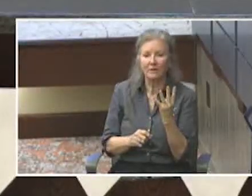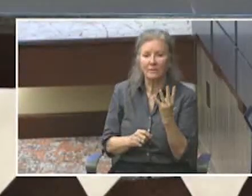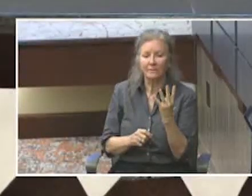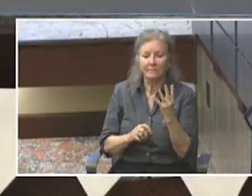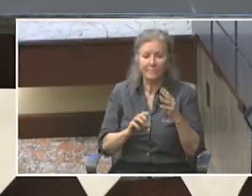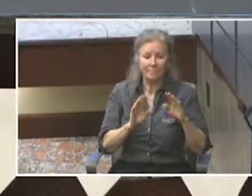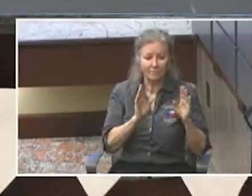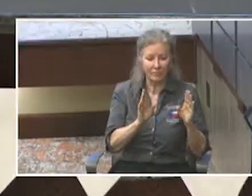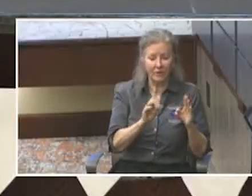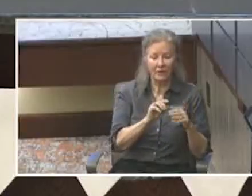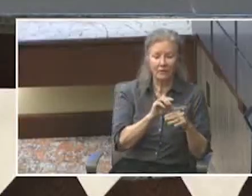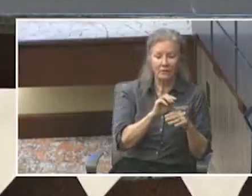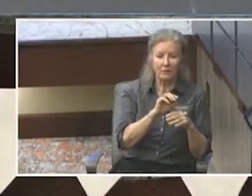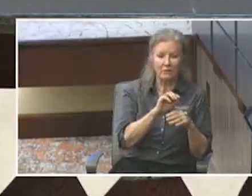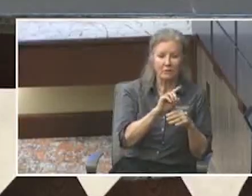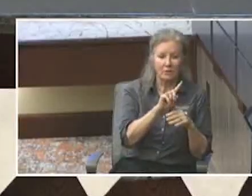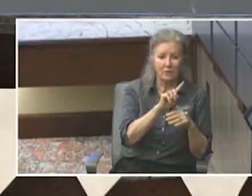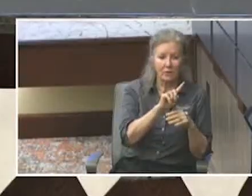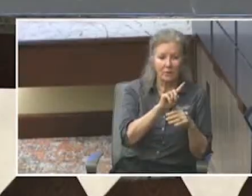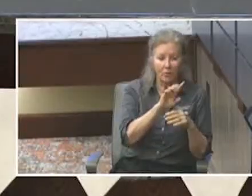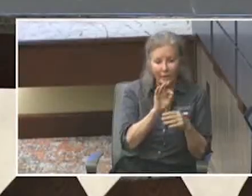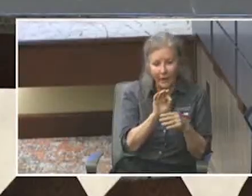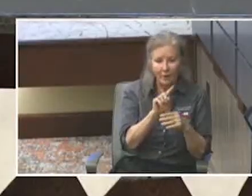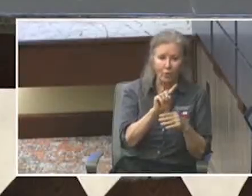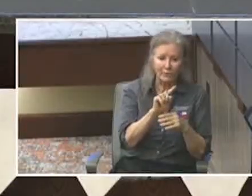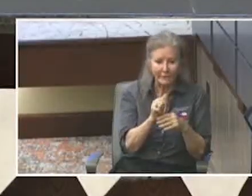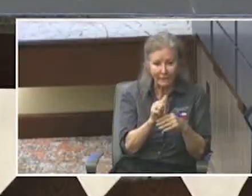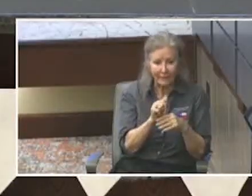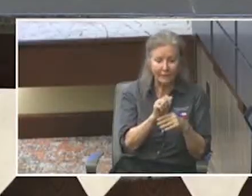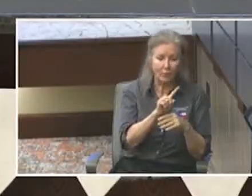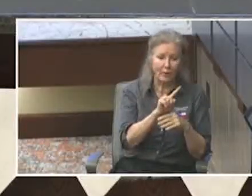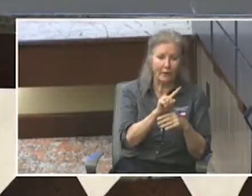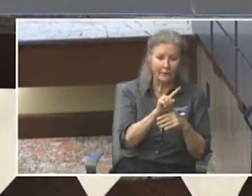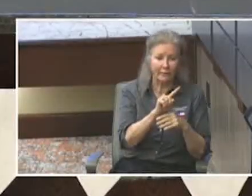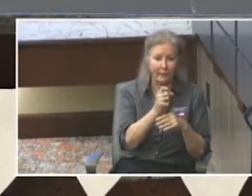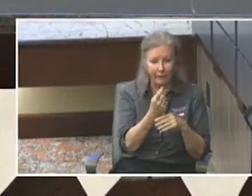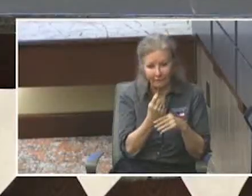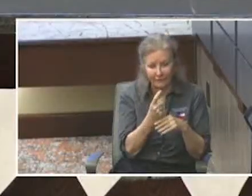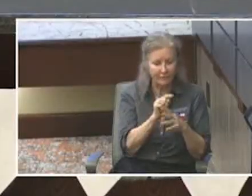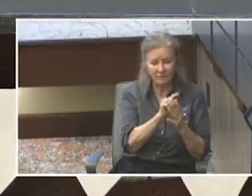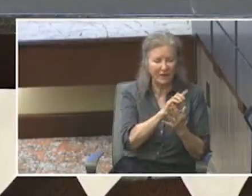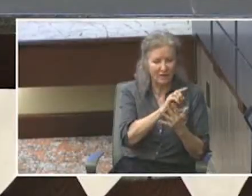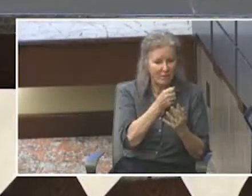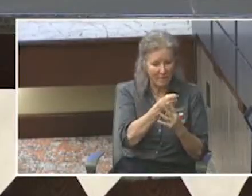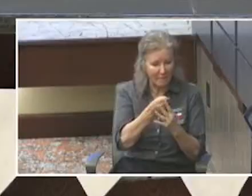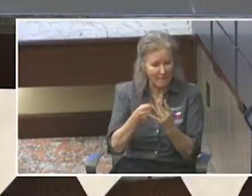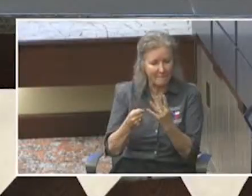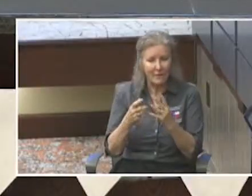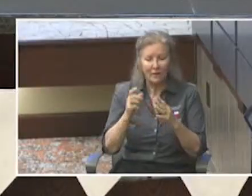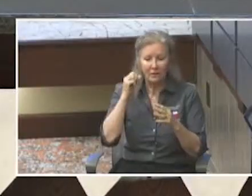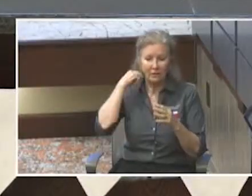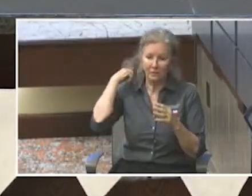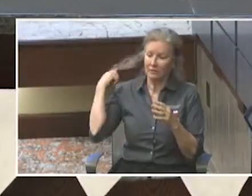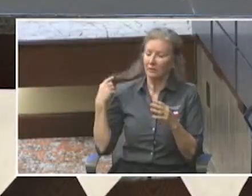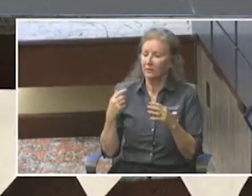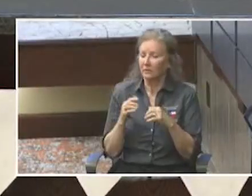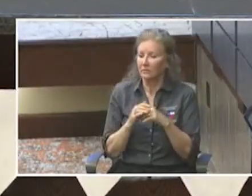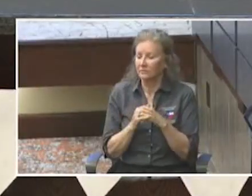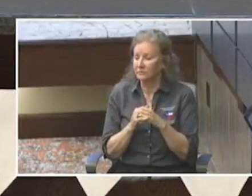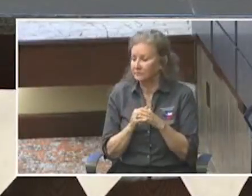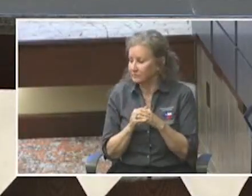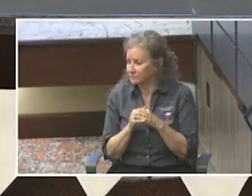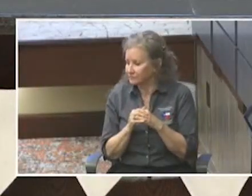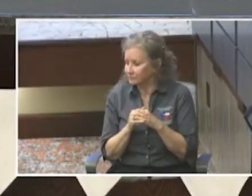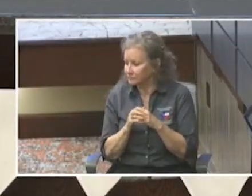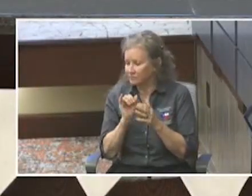110, 111. I just got to say this because I was reading it this weekend. I thought it was weird. You had a little bit of a 12 Days of Christmas there, Partridge in a